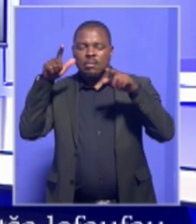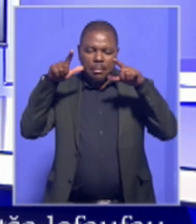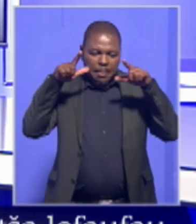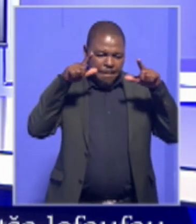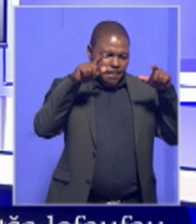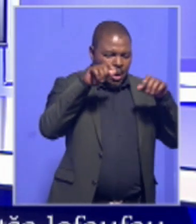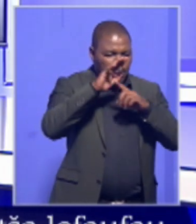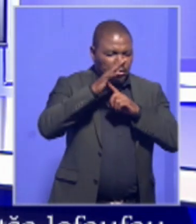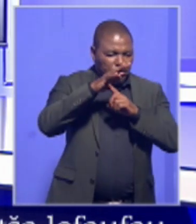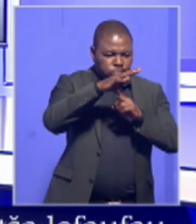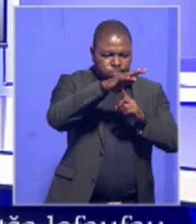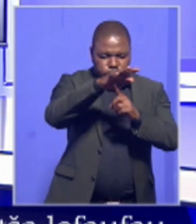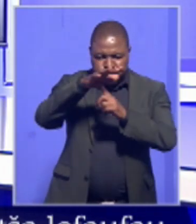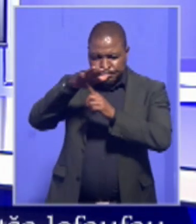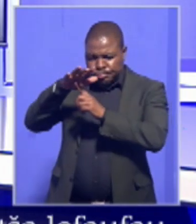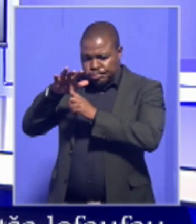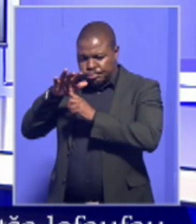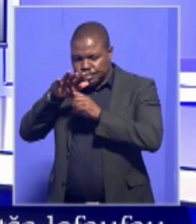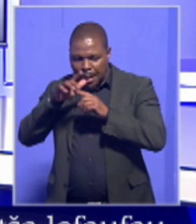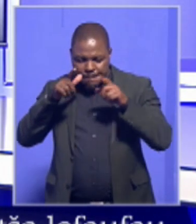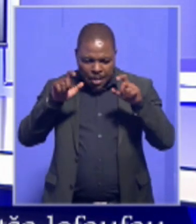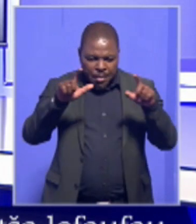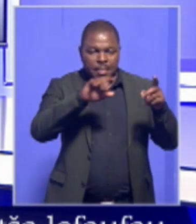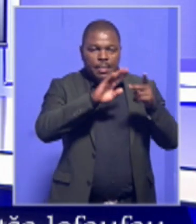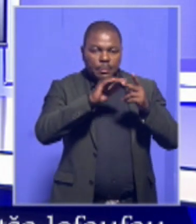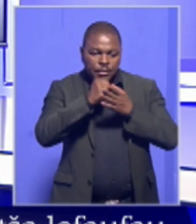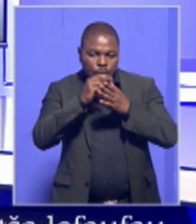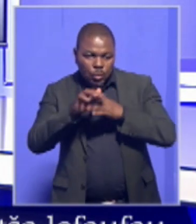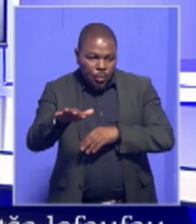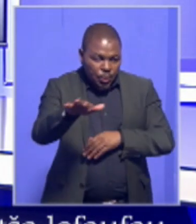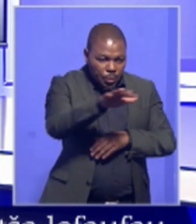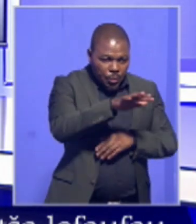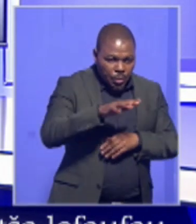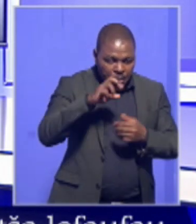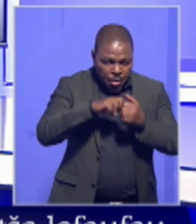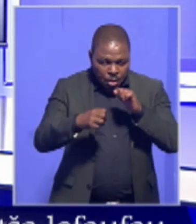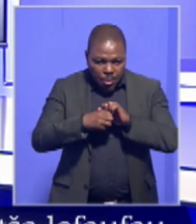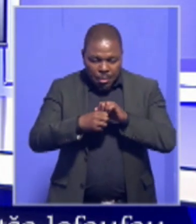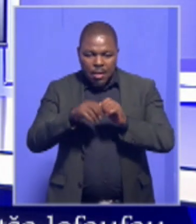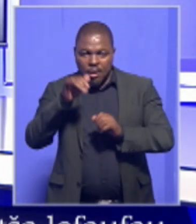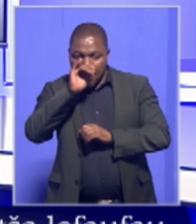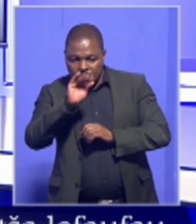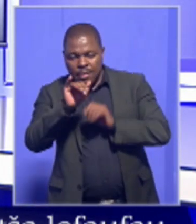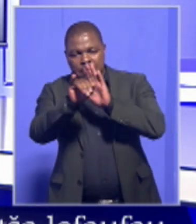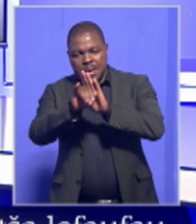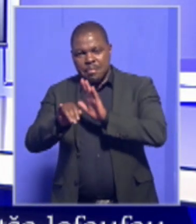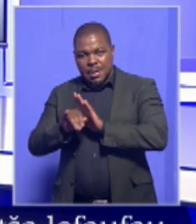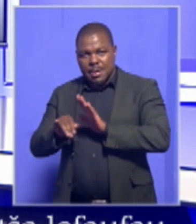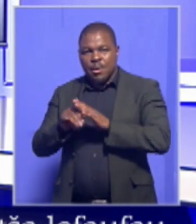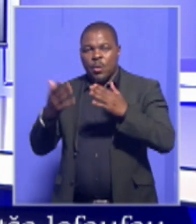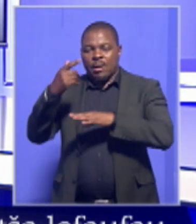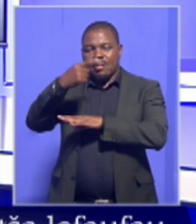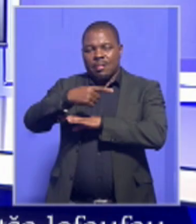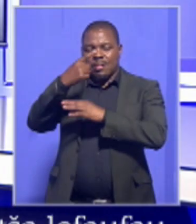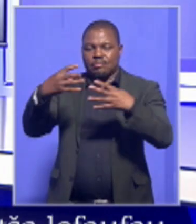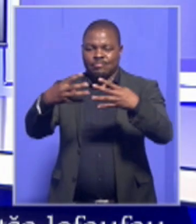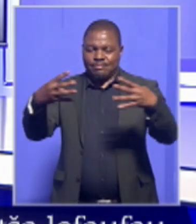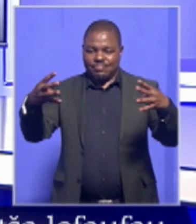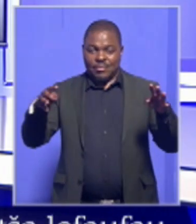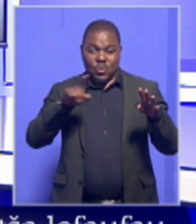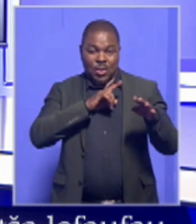lefaufaung goba di-drones nakwana go lekola dikarolo tšeo di nago le mathata a bosenyi go bapa le mellwane nakong